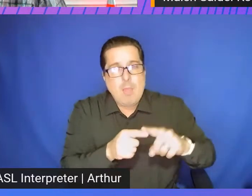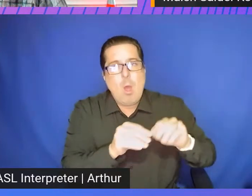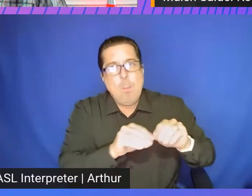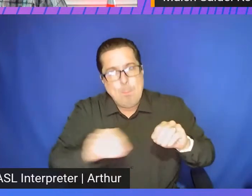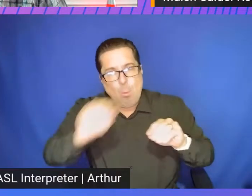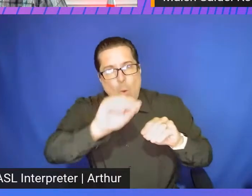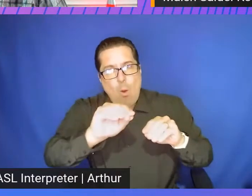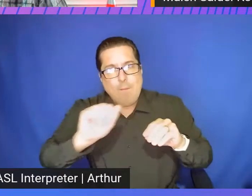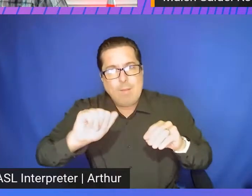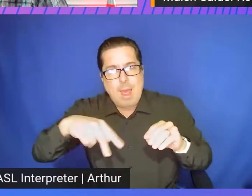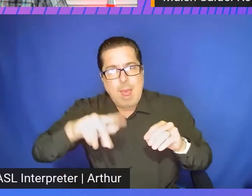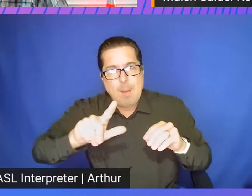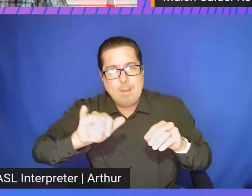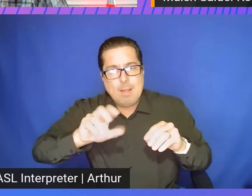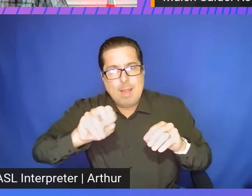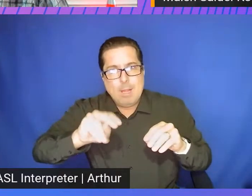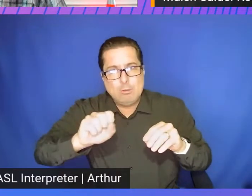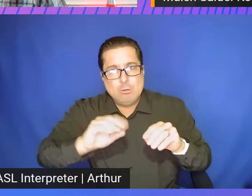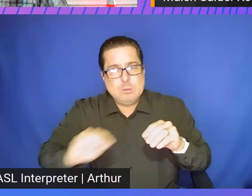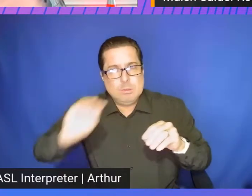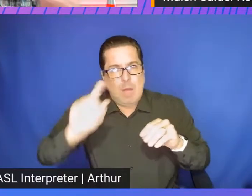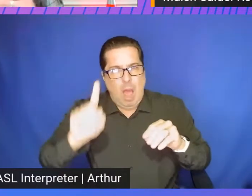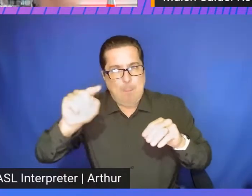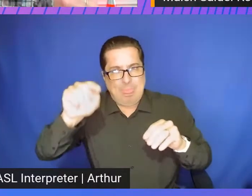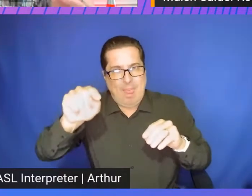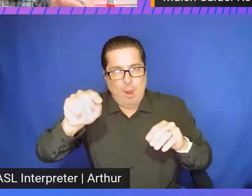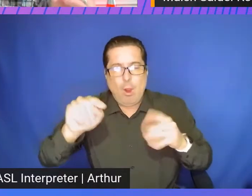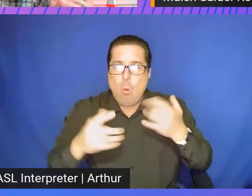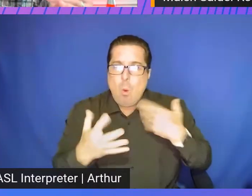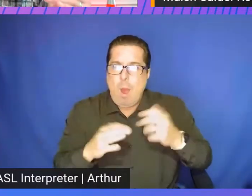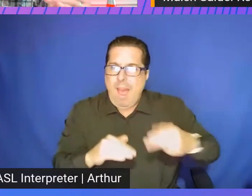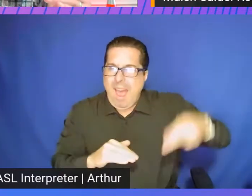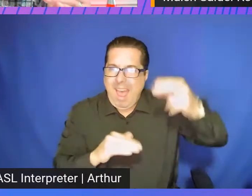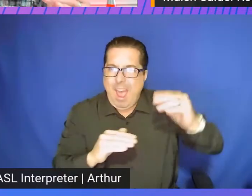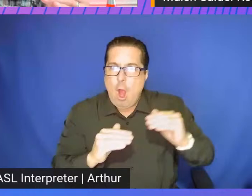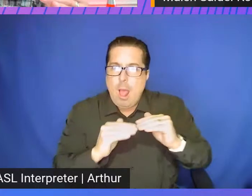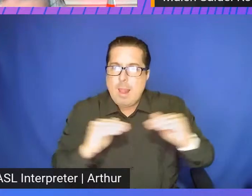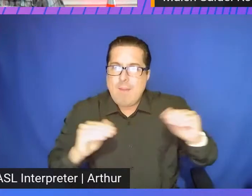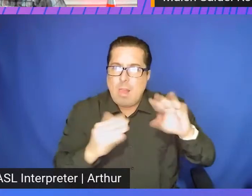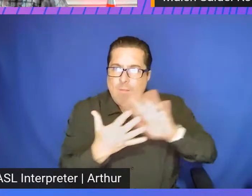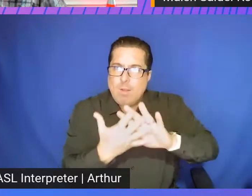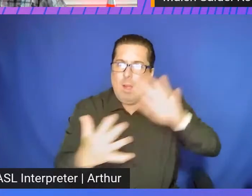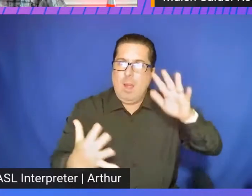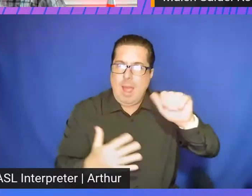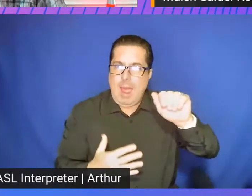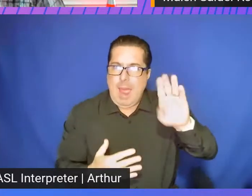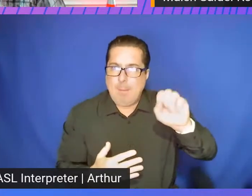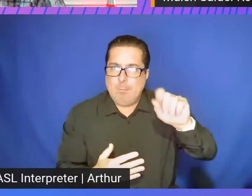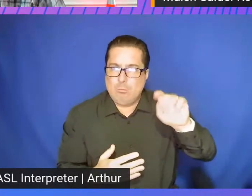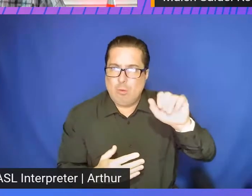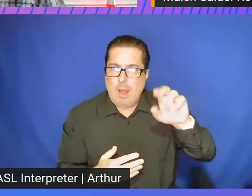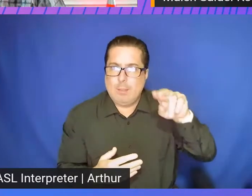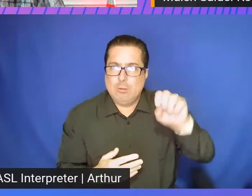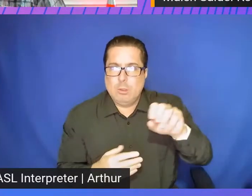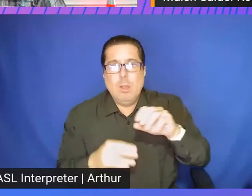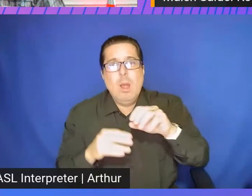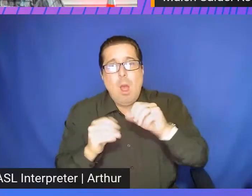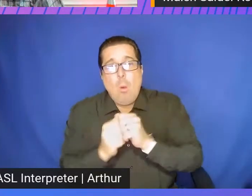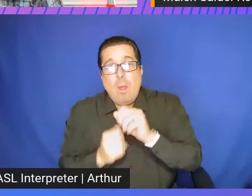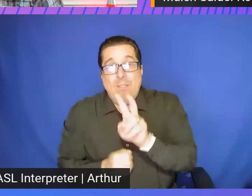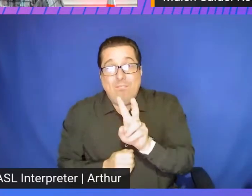there? We wanted a higher level of abstraction than just managing VMs. With managing